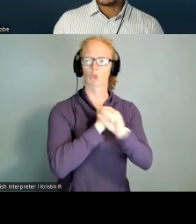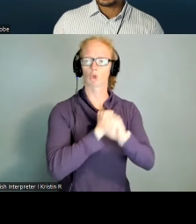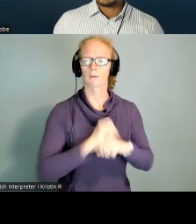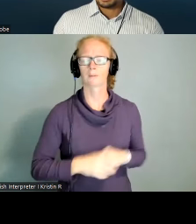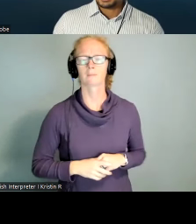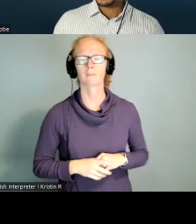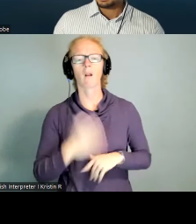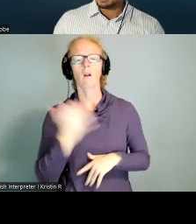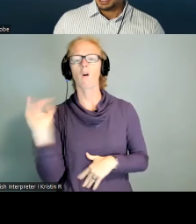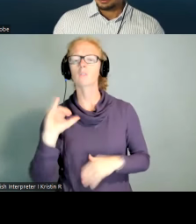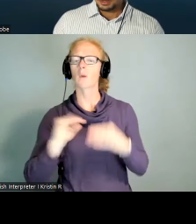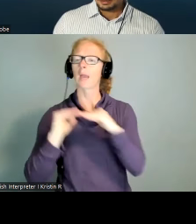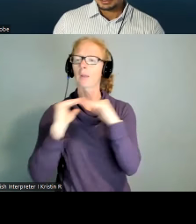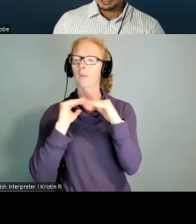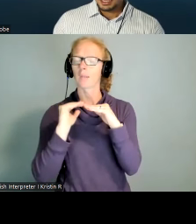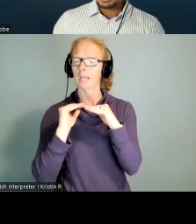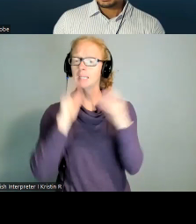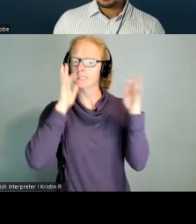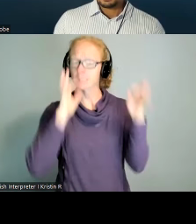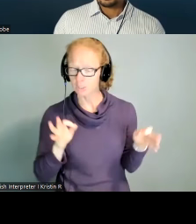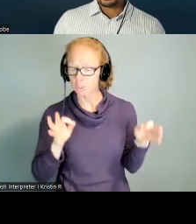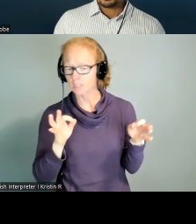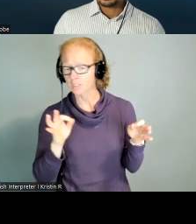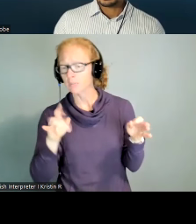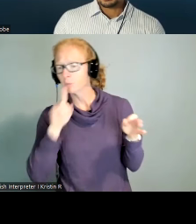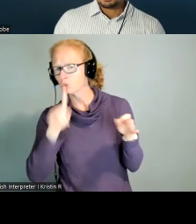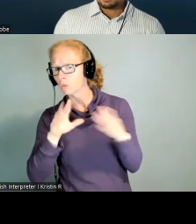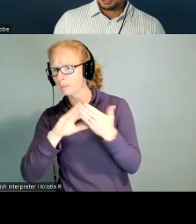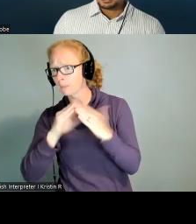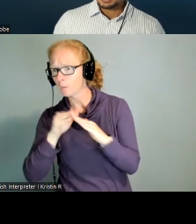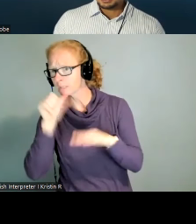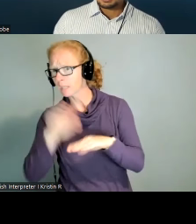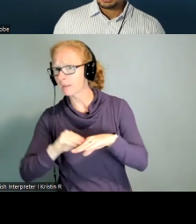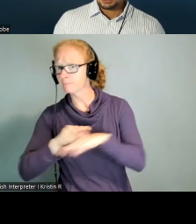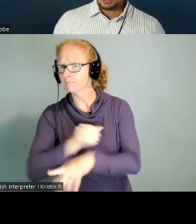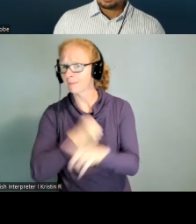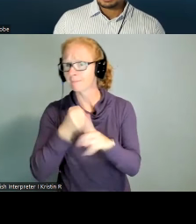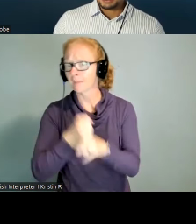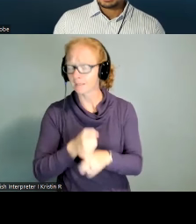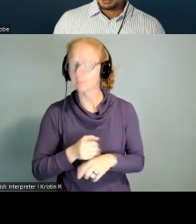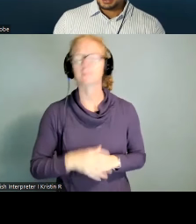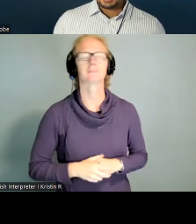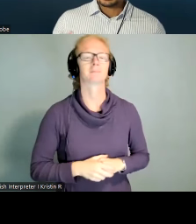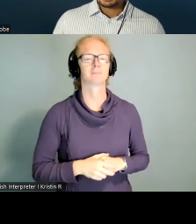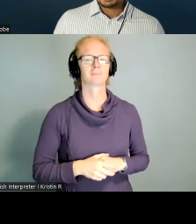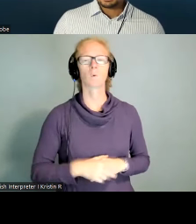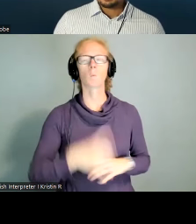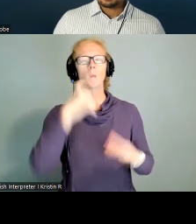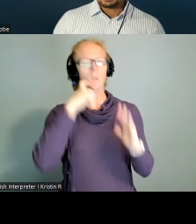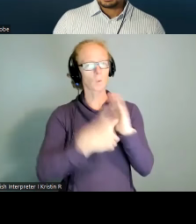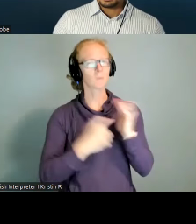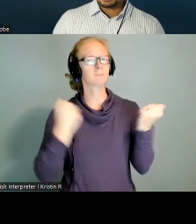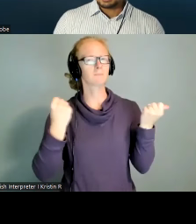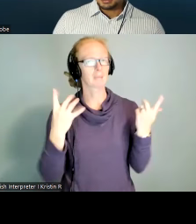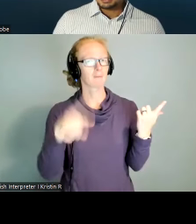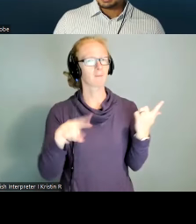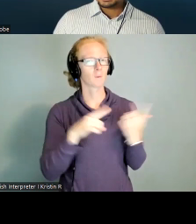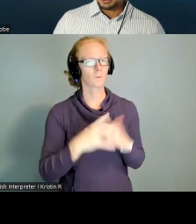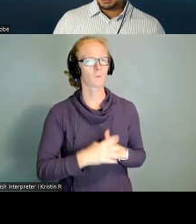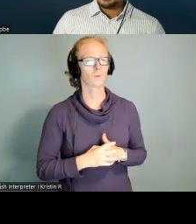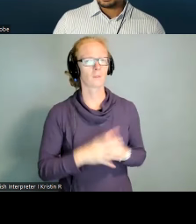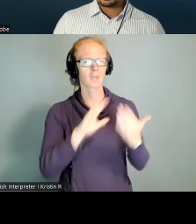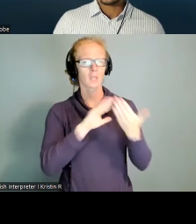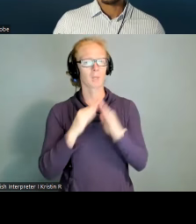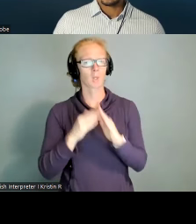equity in decision-making and development outcomes. So one thing we noticed in a lot of the case studies we saw was that existing community